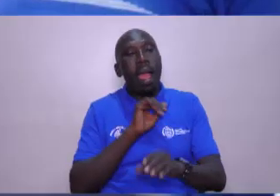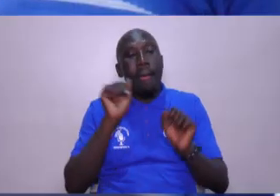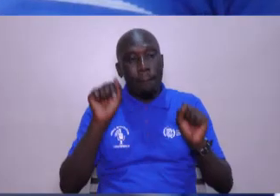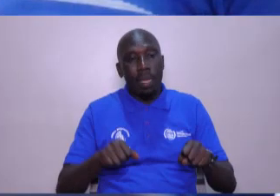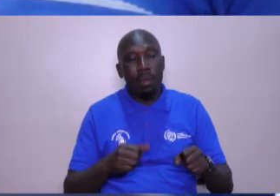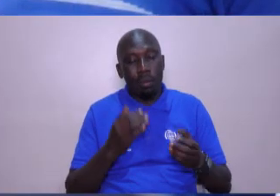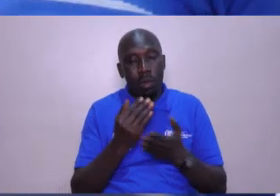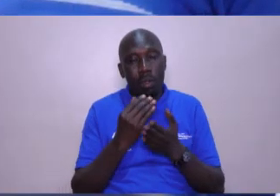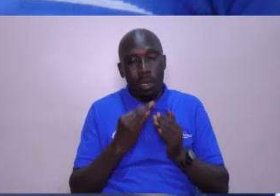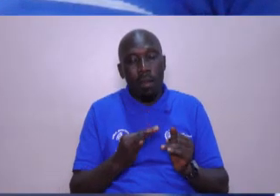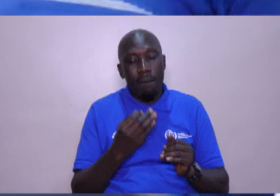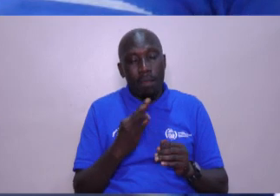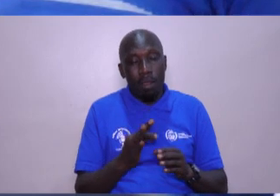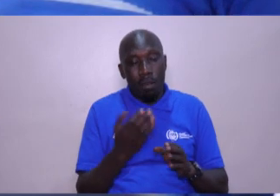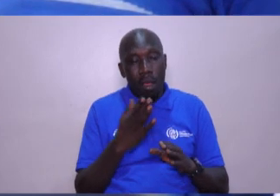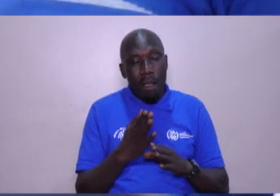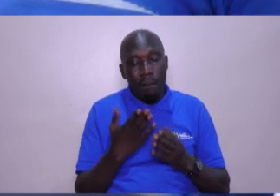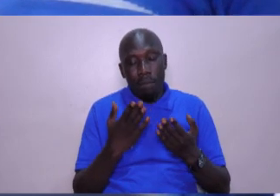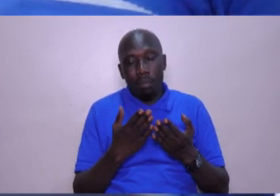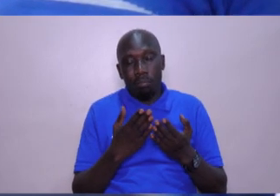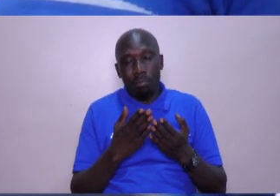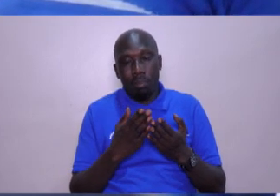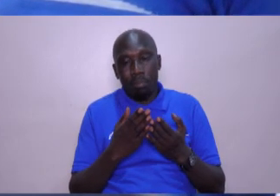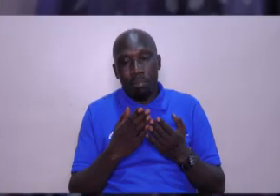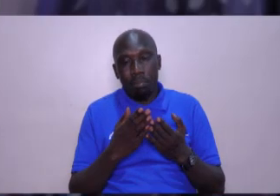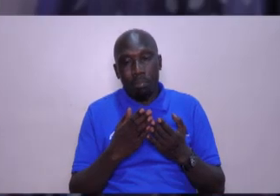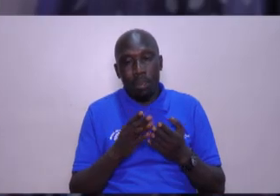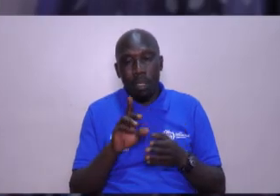now, if we put descriptive text here,